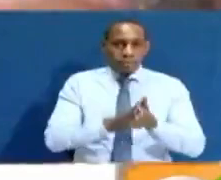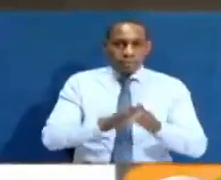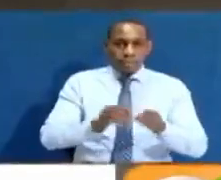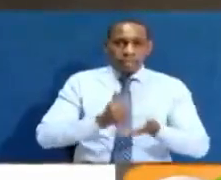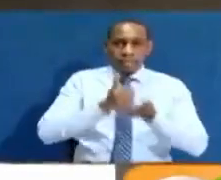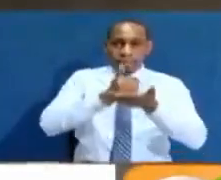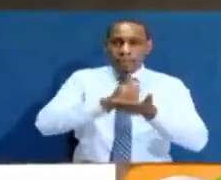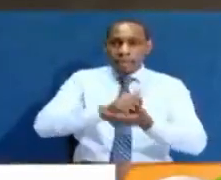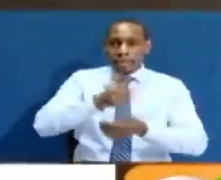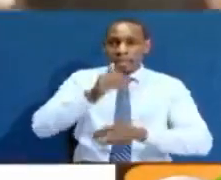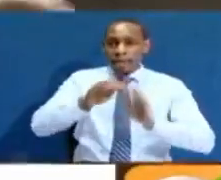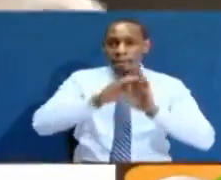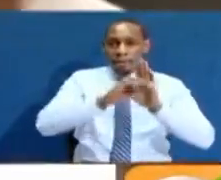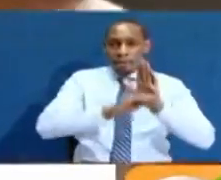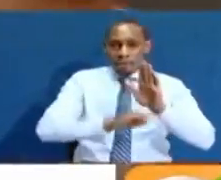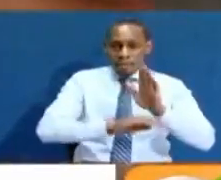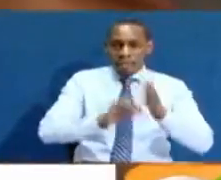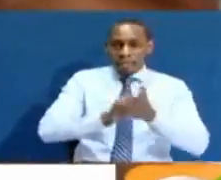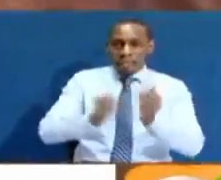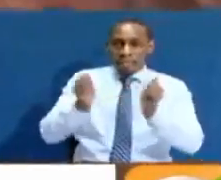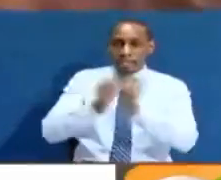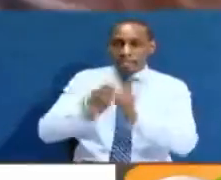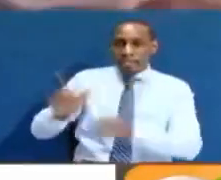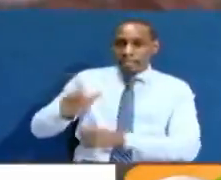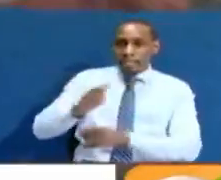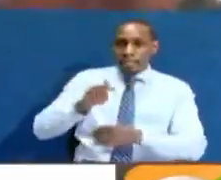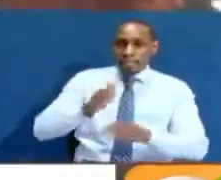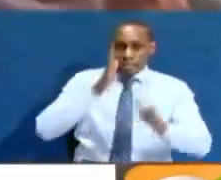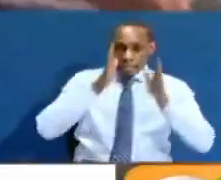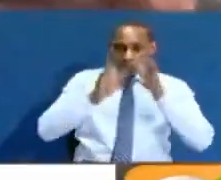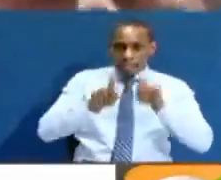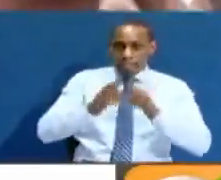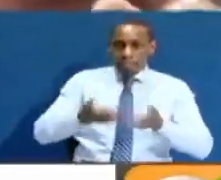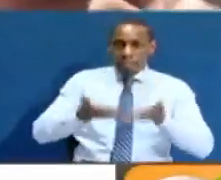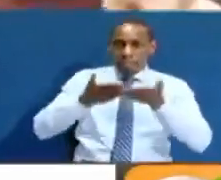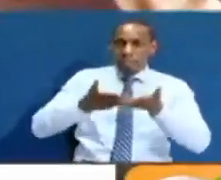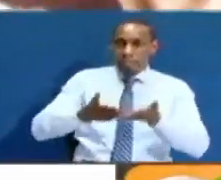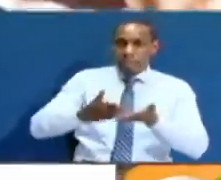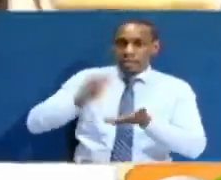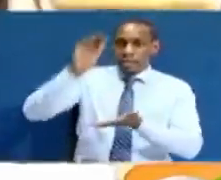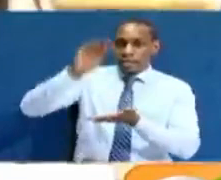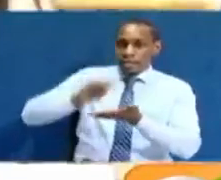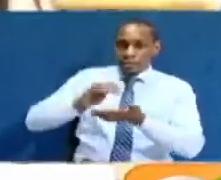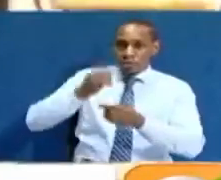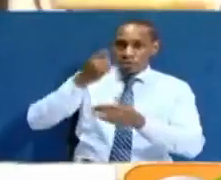other programs such as the Lita Kumi initiative and providing subsidized sea menus